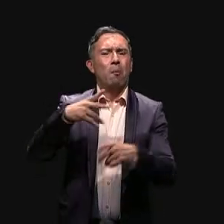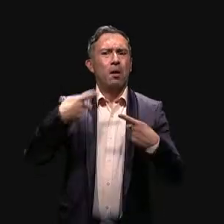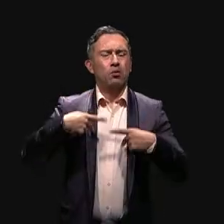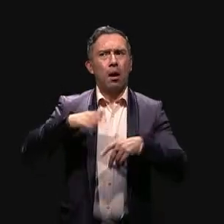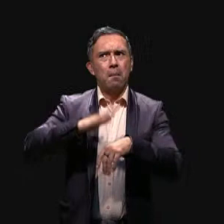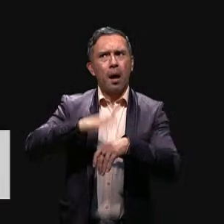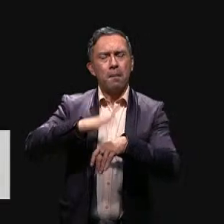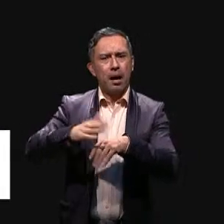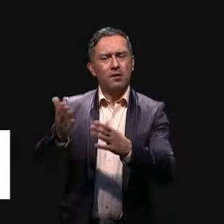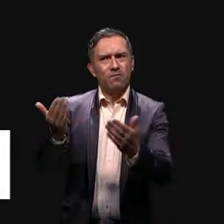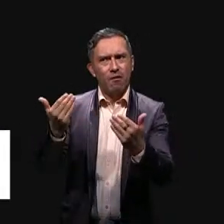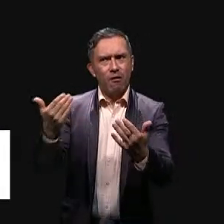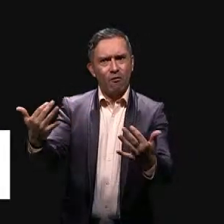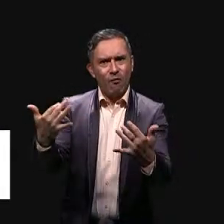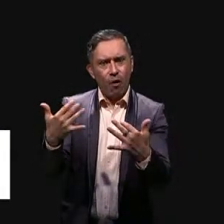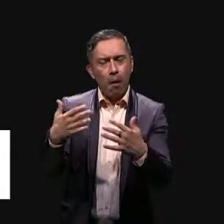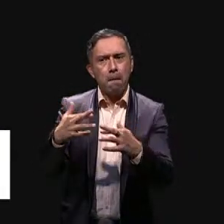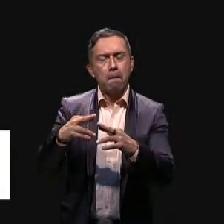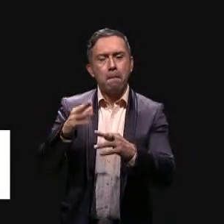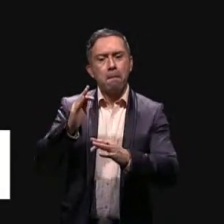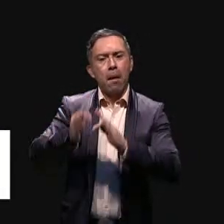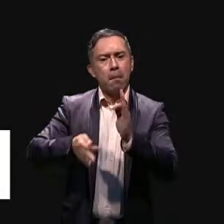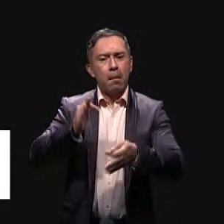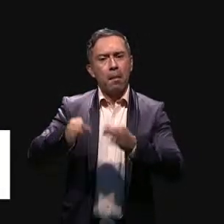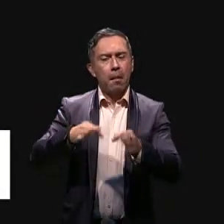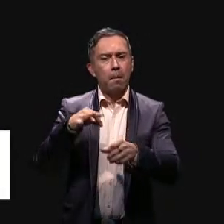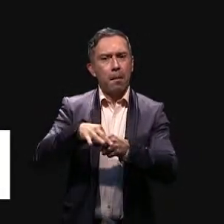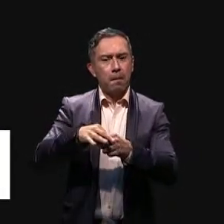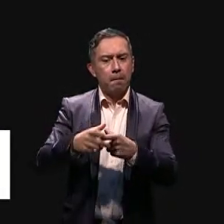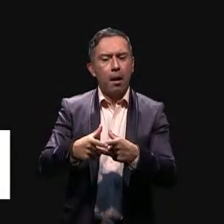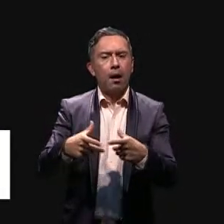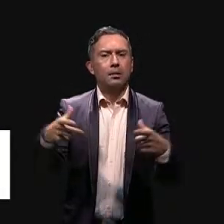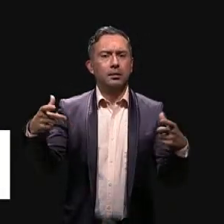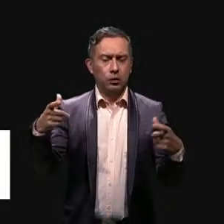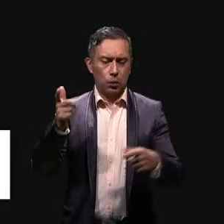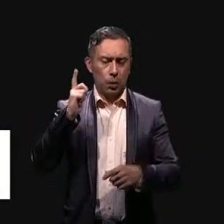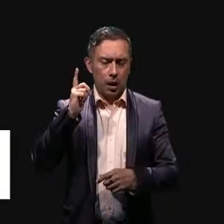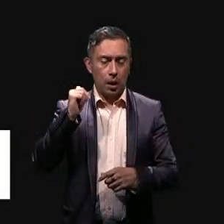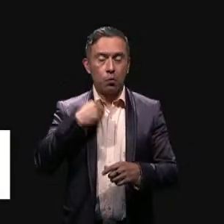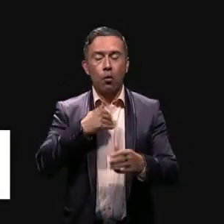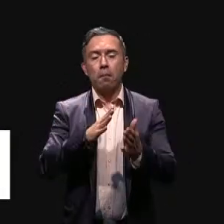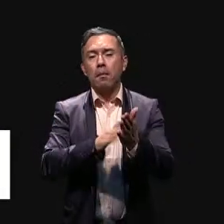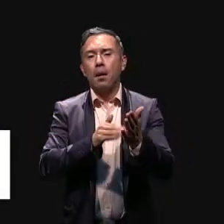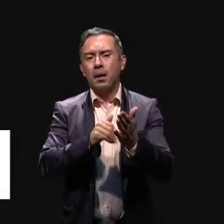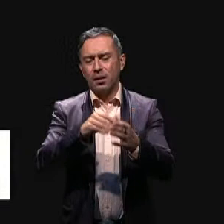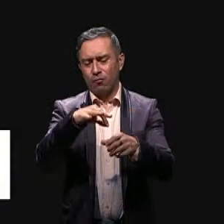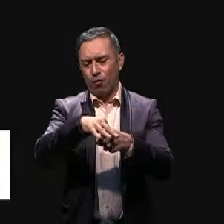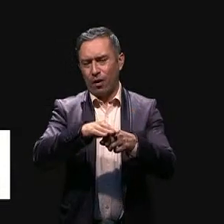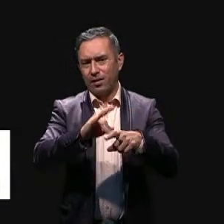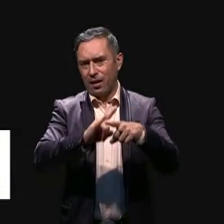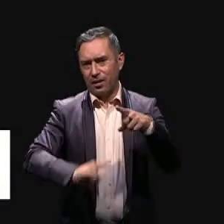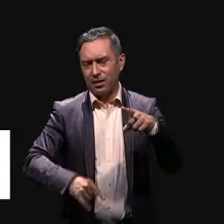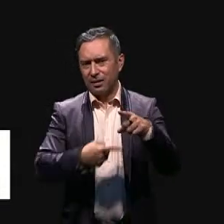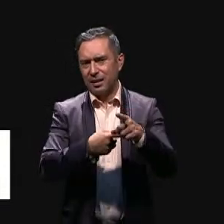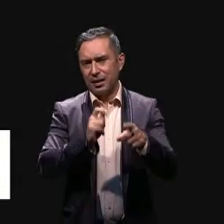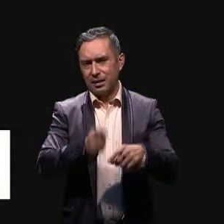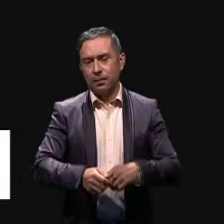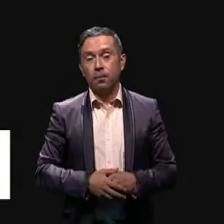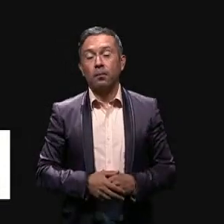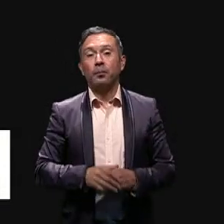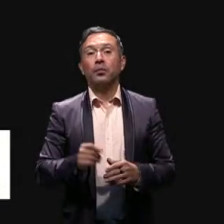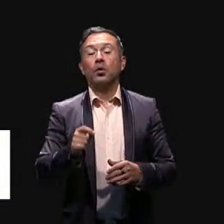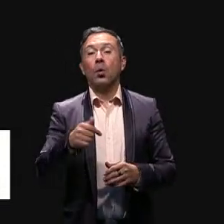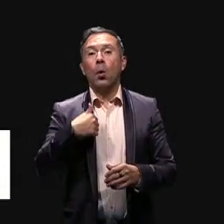ballot this year in this country. So again, I tried to end on a uplifting, positive note, but the